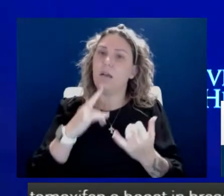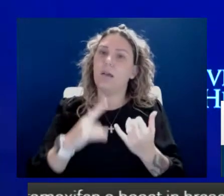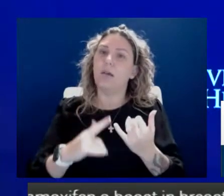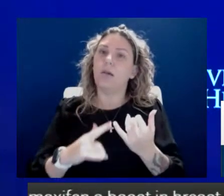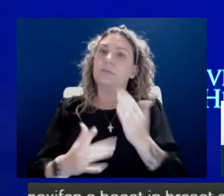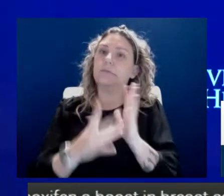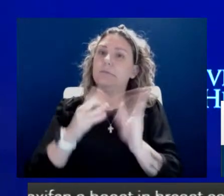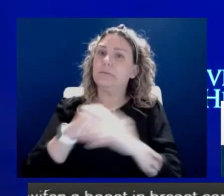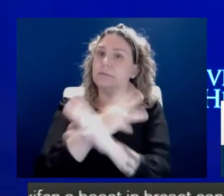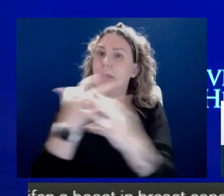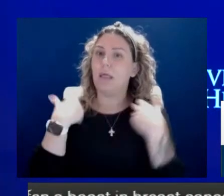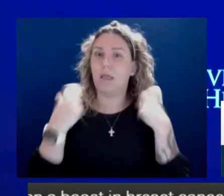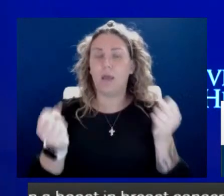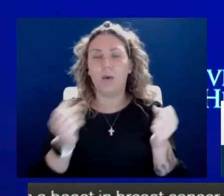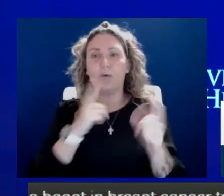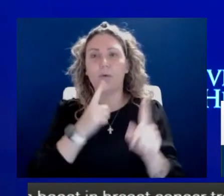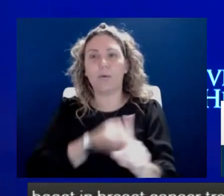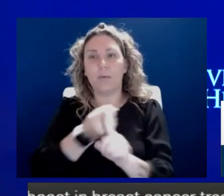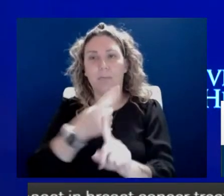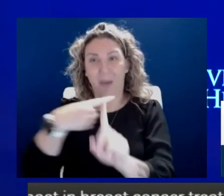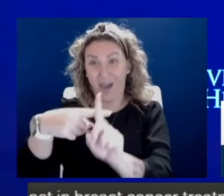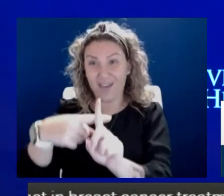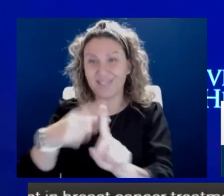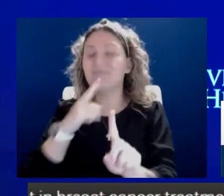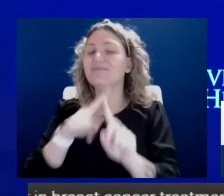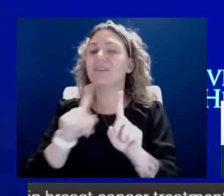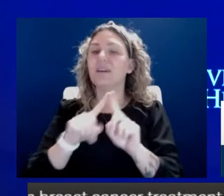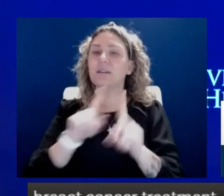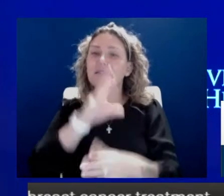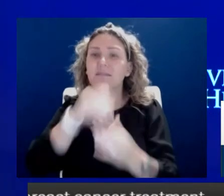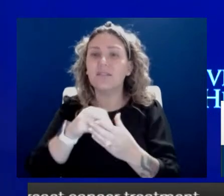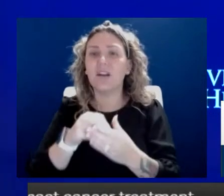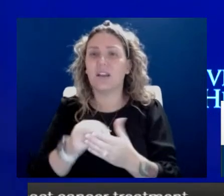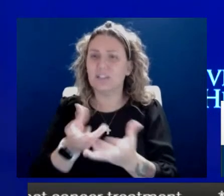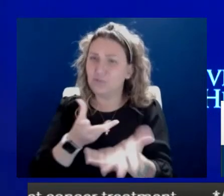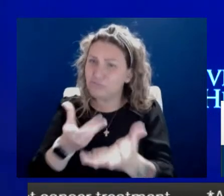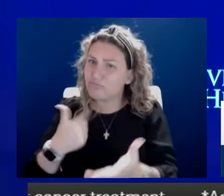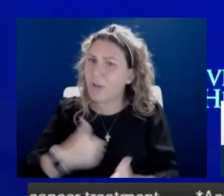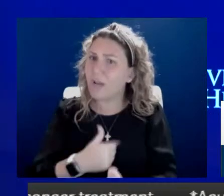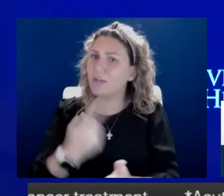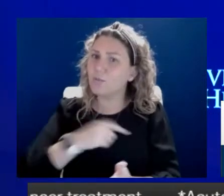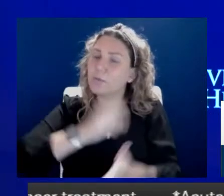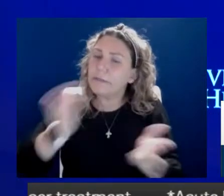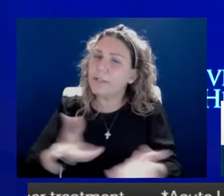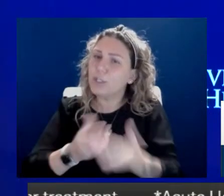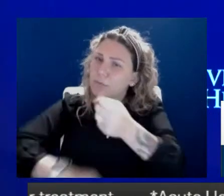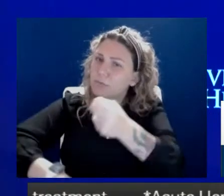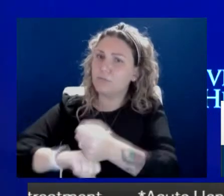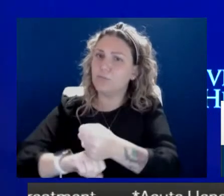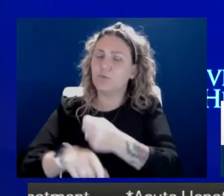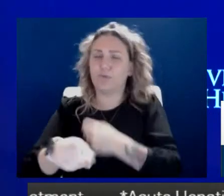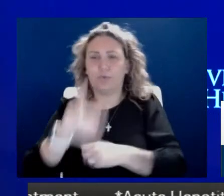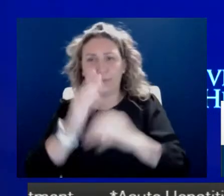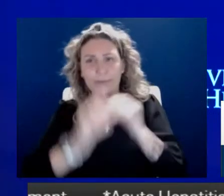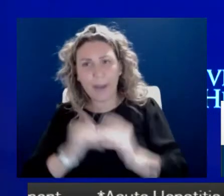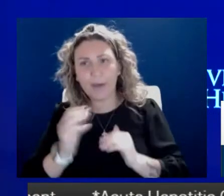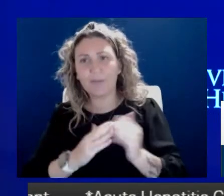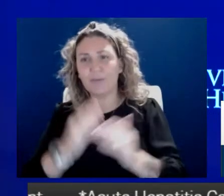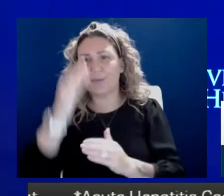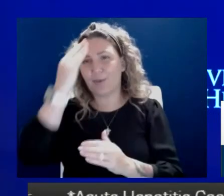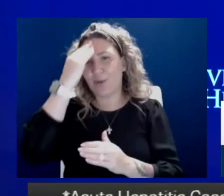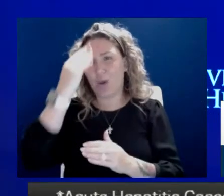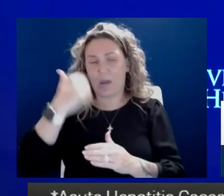impact in certain ways. But again, really just engage with us. We're here for you, and we want to make sure that you are comfortable in knowing that I can